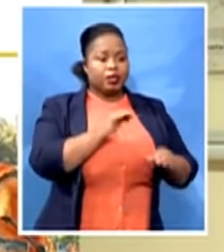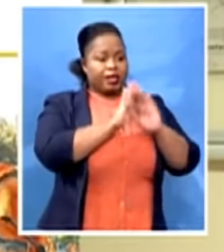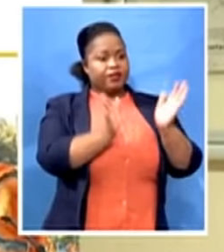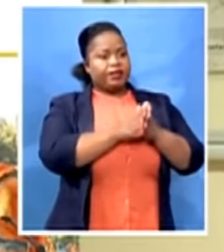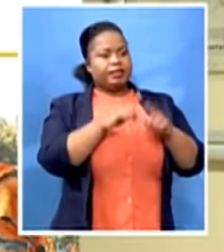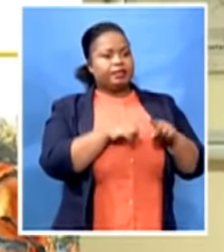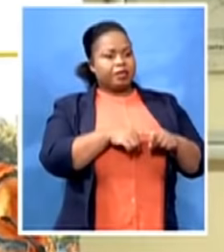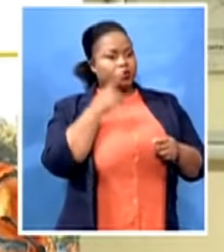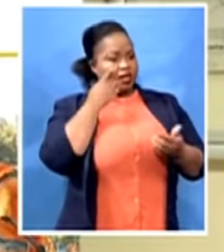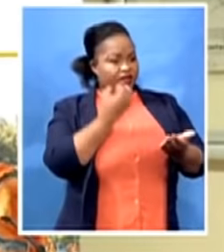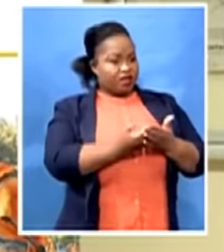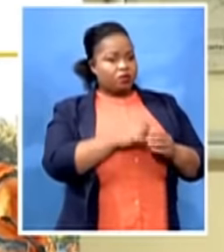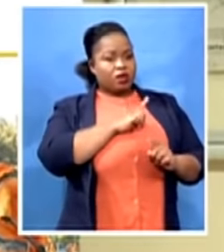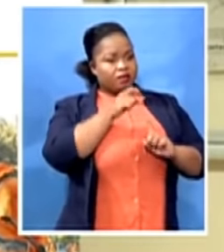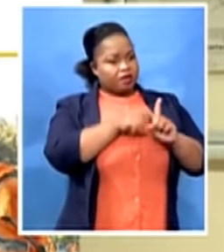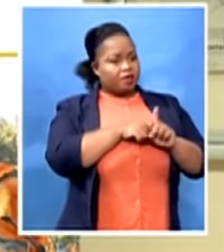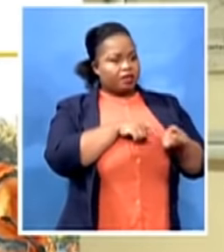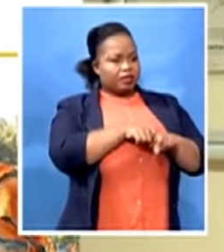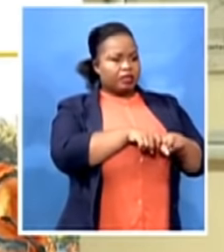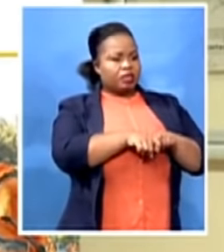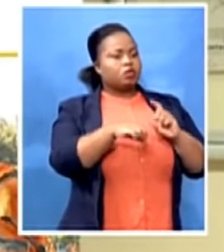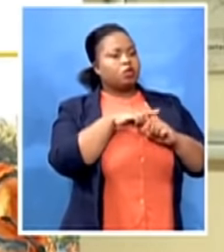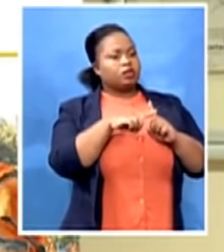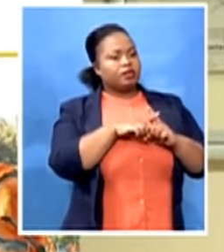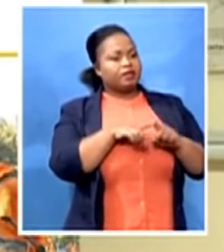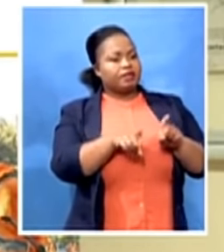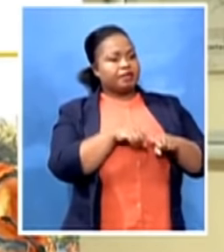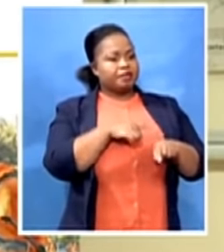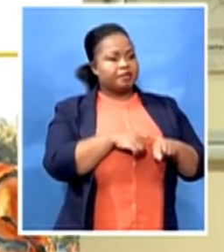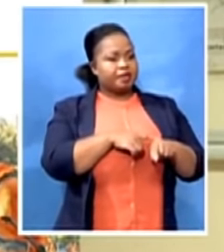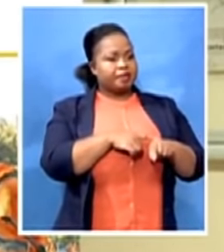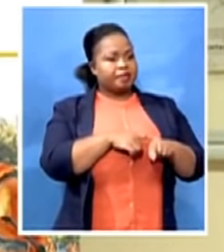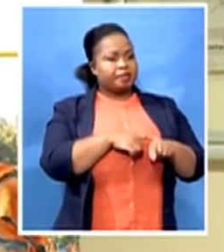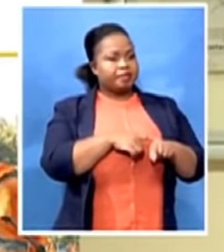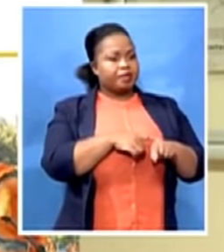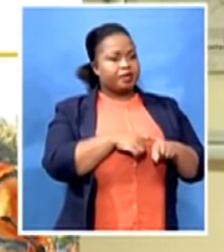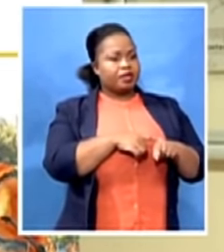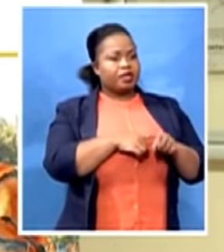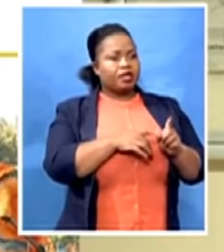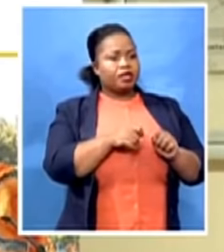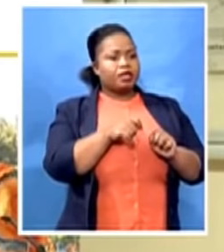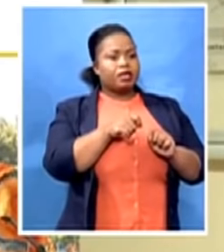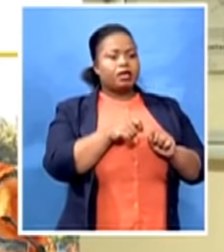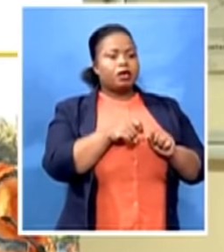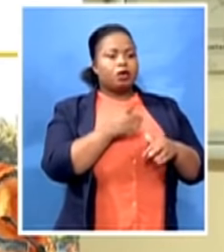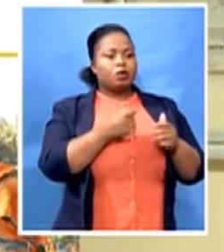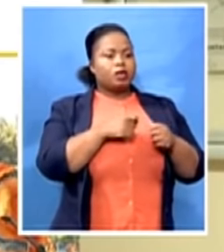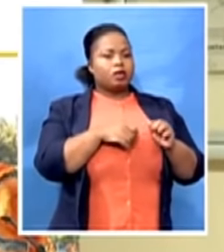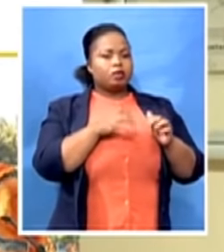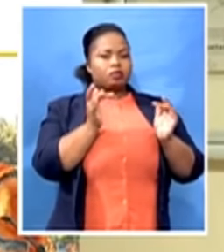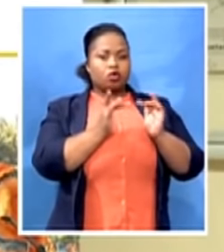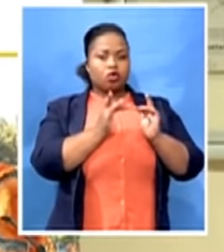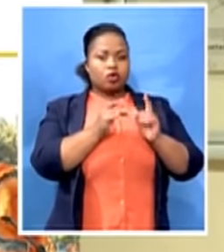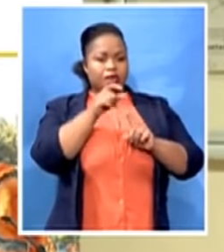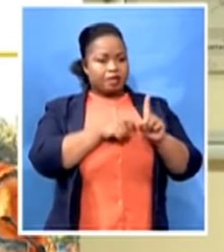we immediately trace the contacts, and we move with speed to trace the contacts of each patient that